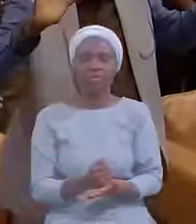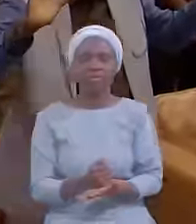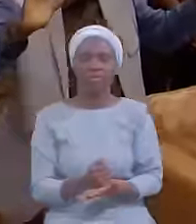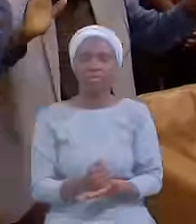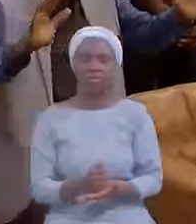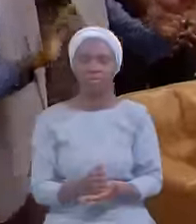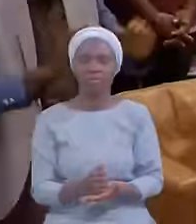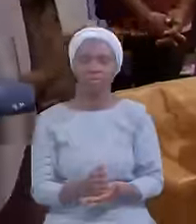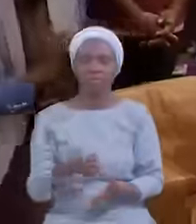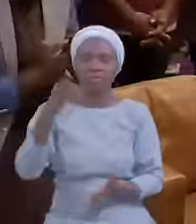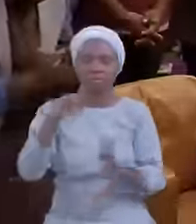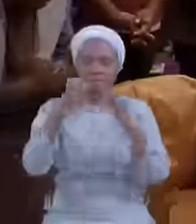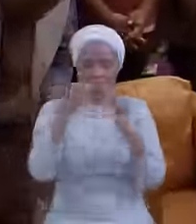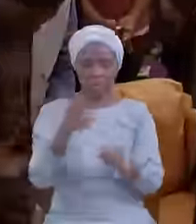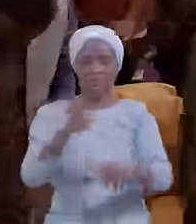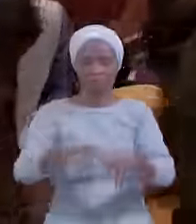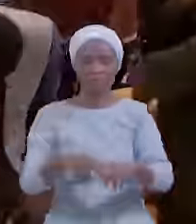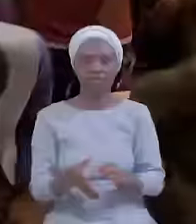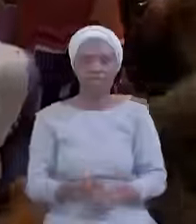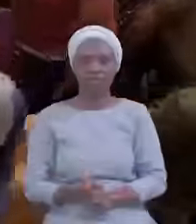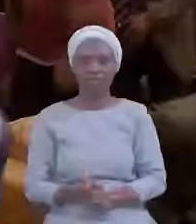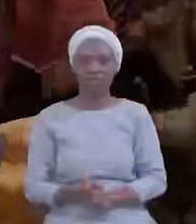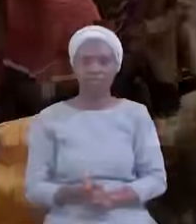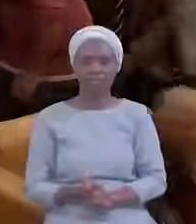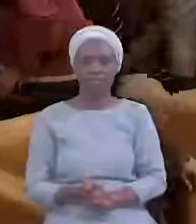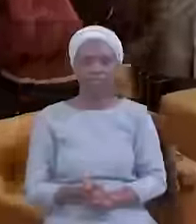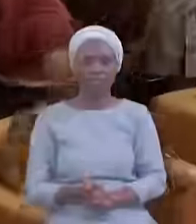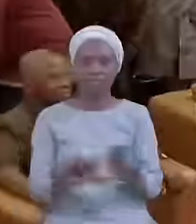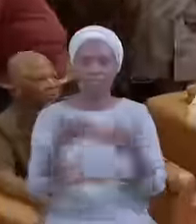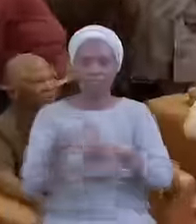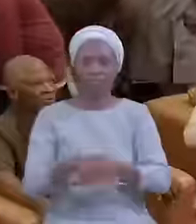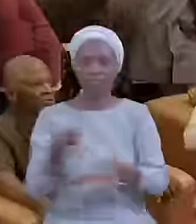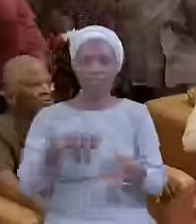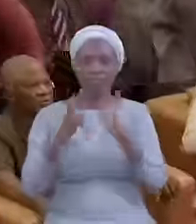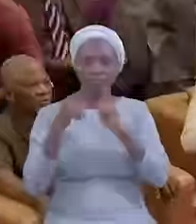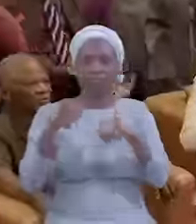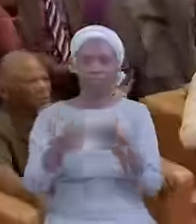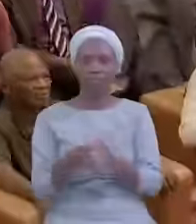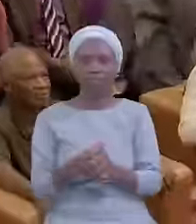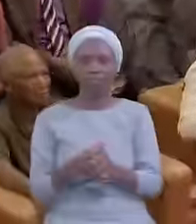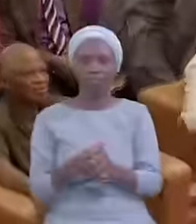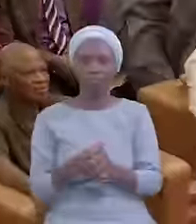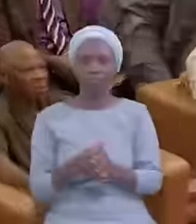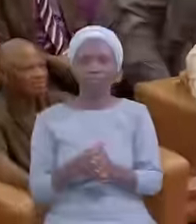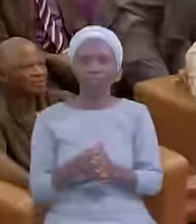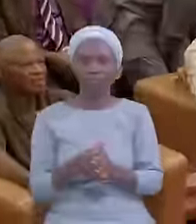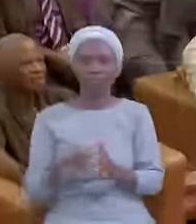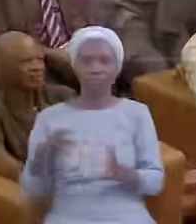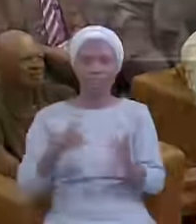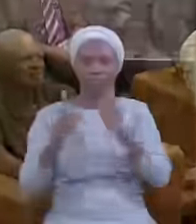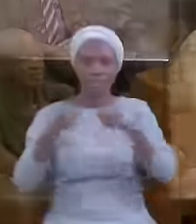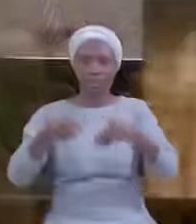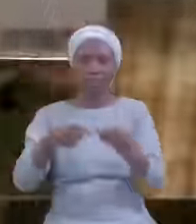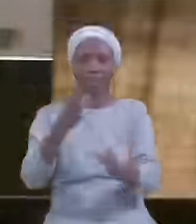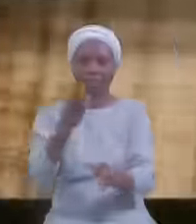God bless you. You can sit down. Tonight, we're talking about faith. We're